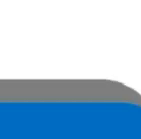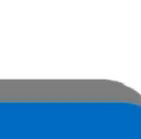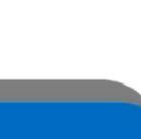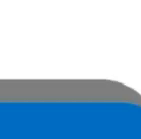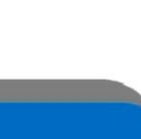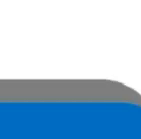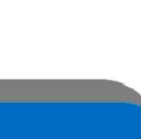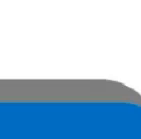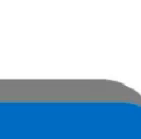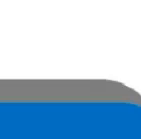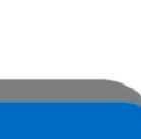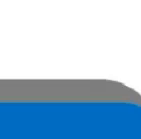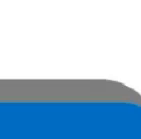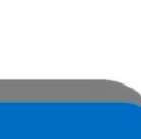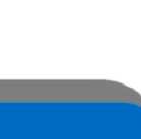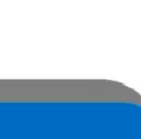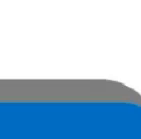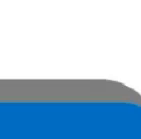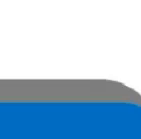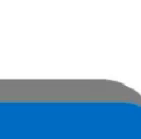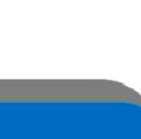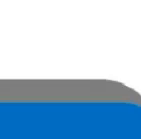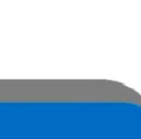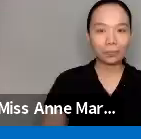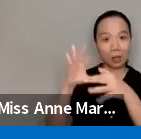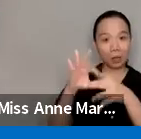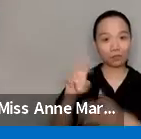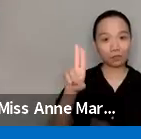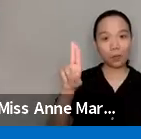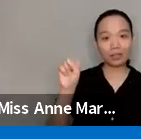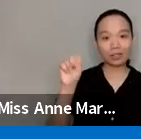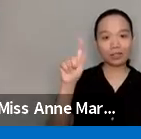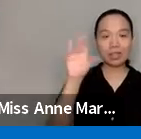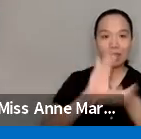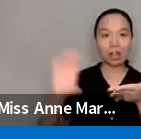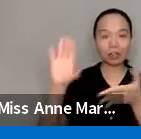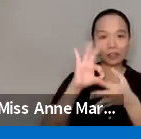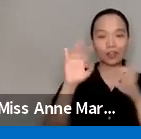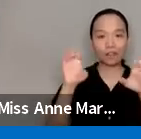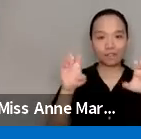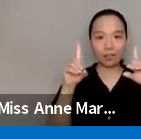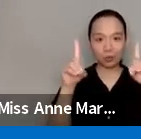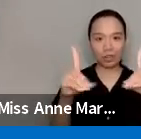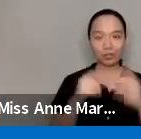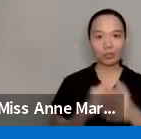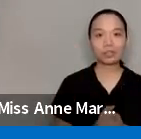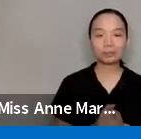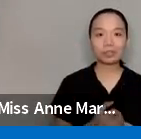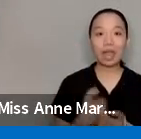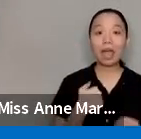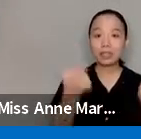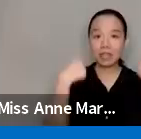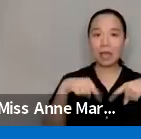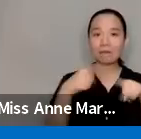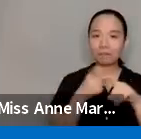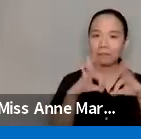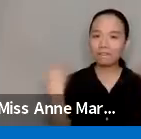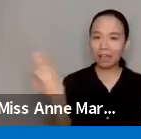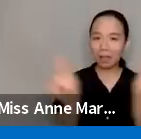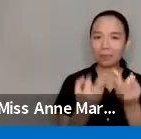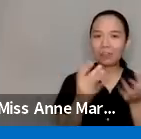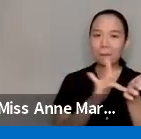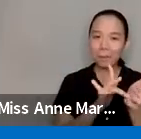as a teacher and as an alumna of the UST College of Education. I come from a family of